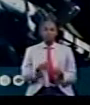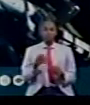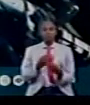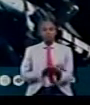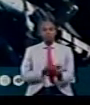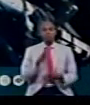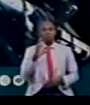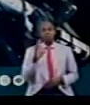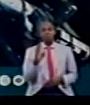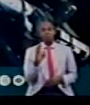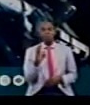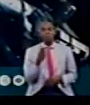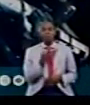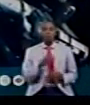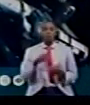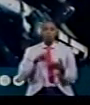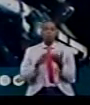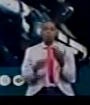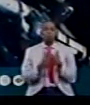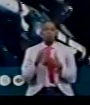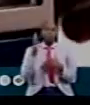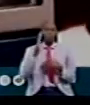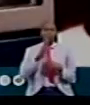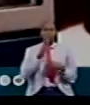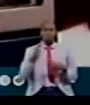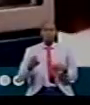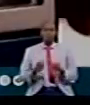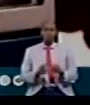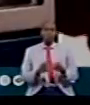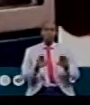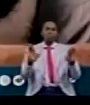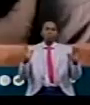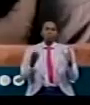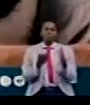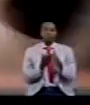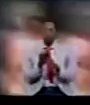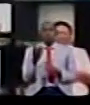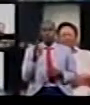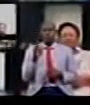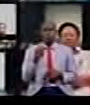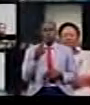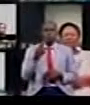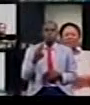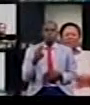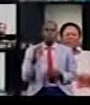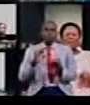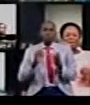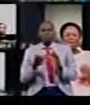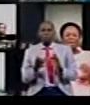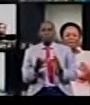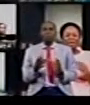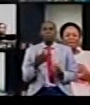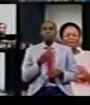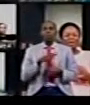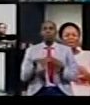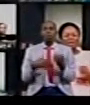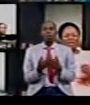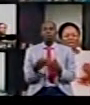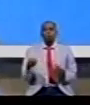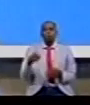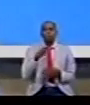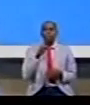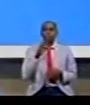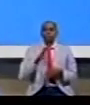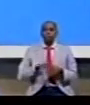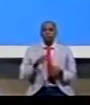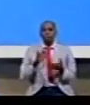causing confusion. We want to pray and say, God of heaven, oh Lord, enough is enough of all this stormy wind, oh God. We command